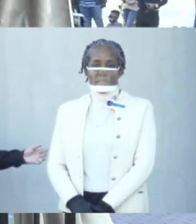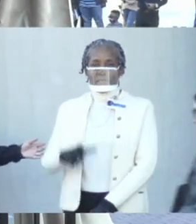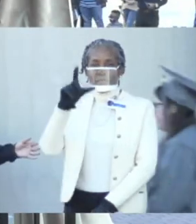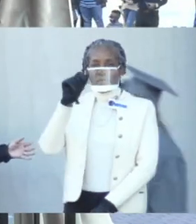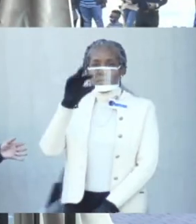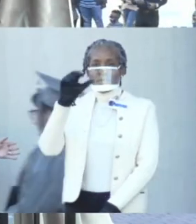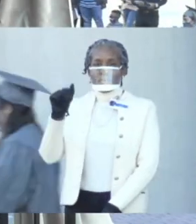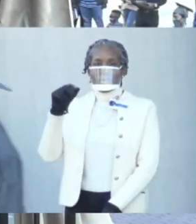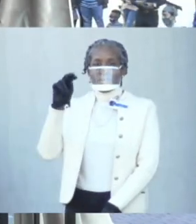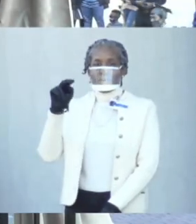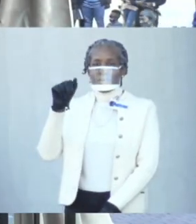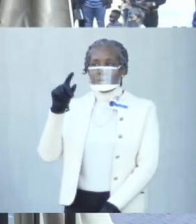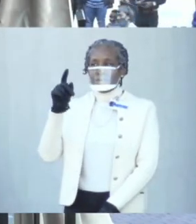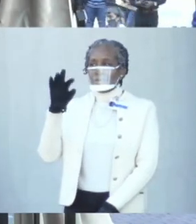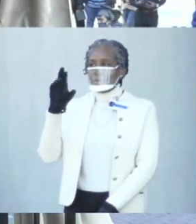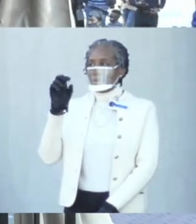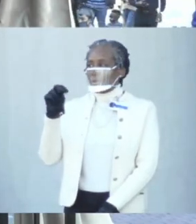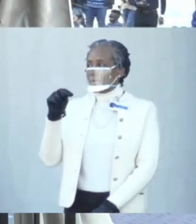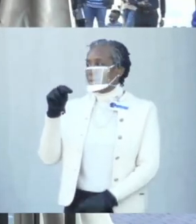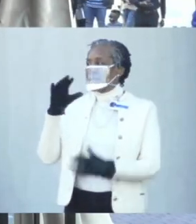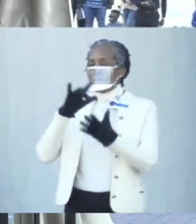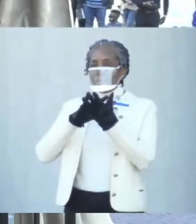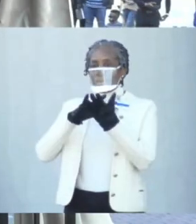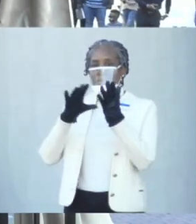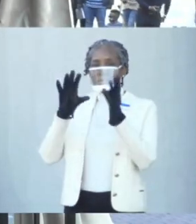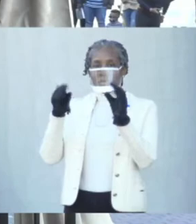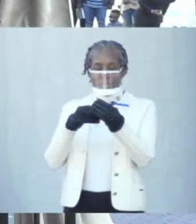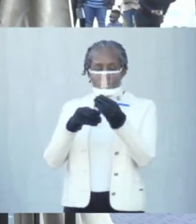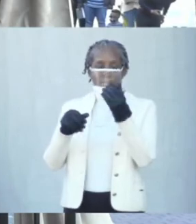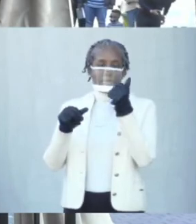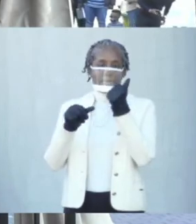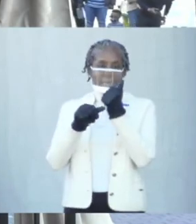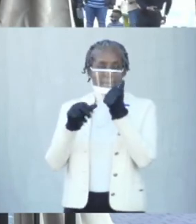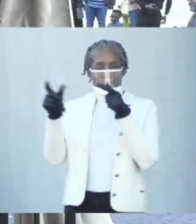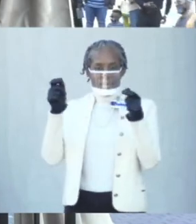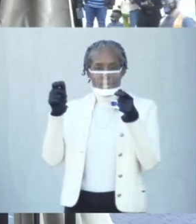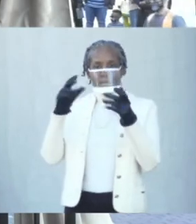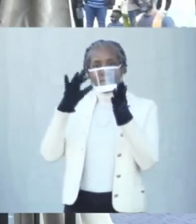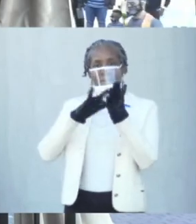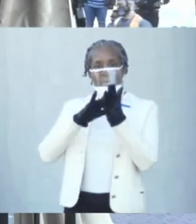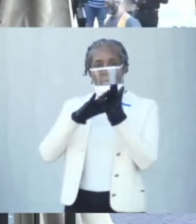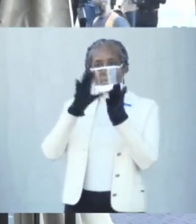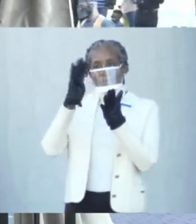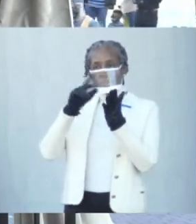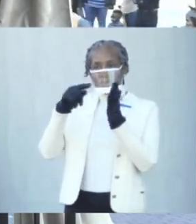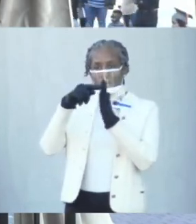Laura Anderson, Medical Office Administration, Medical Billing and Coding.